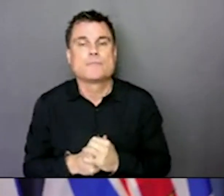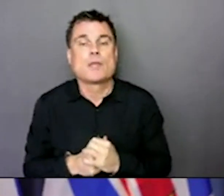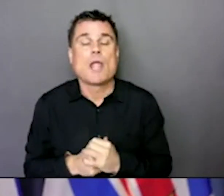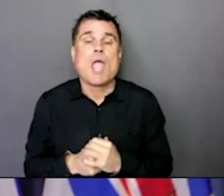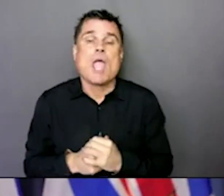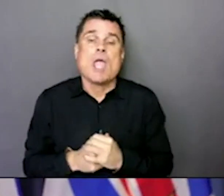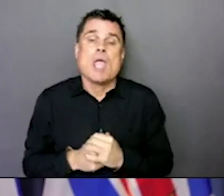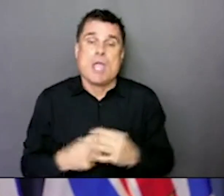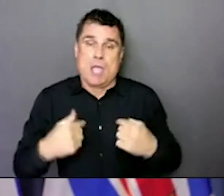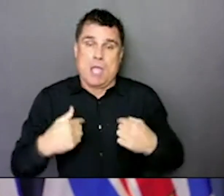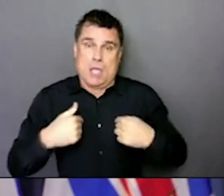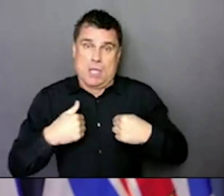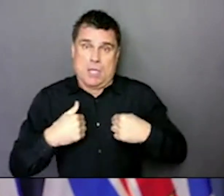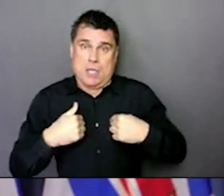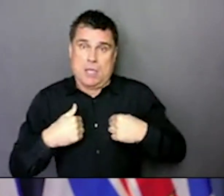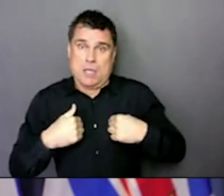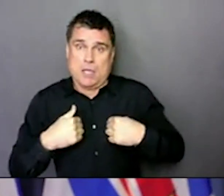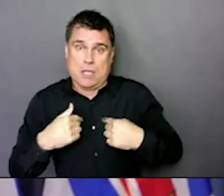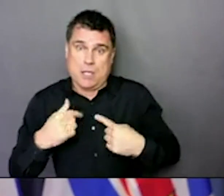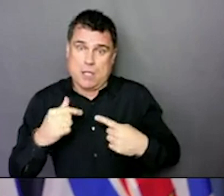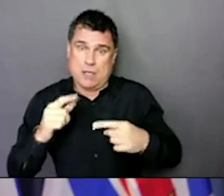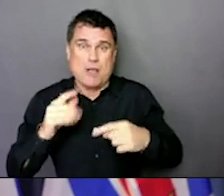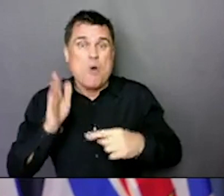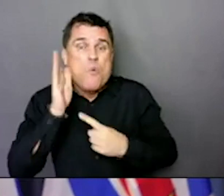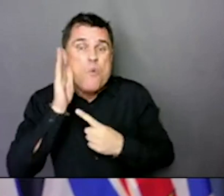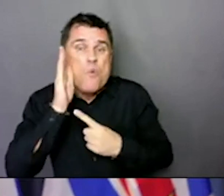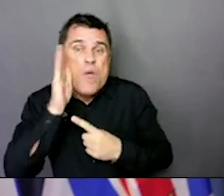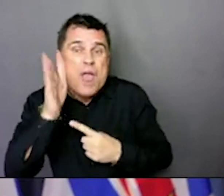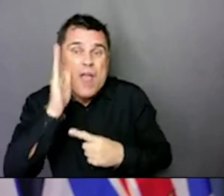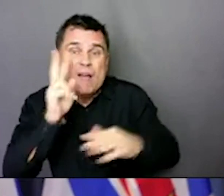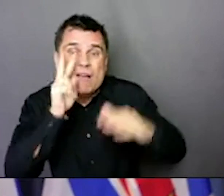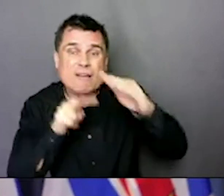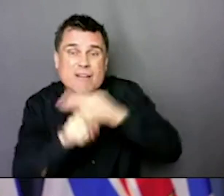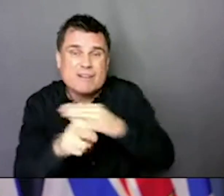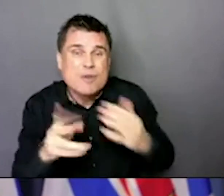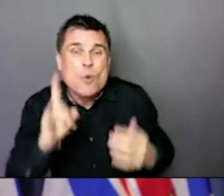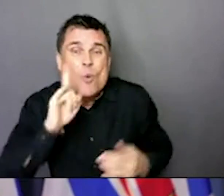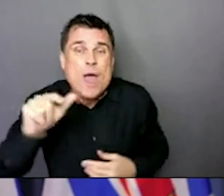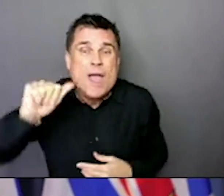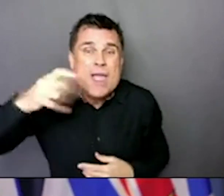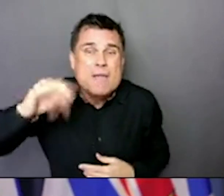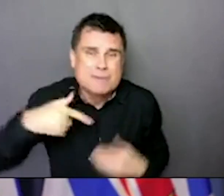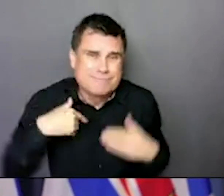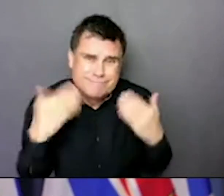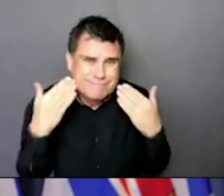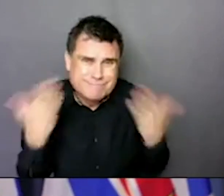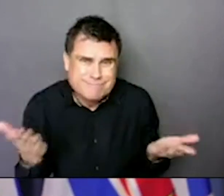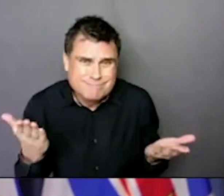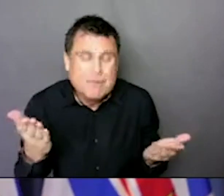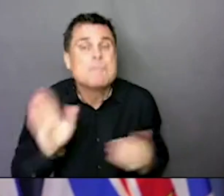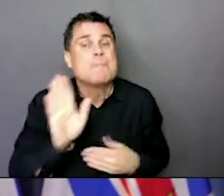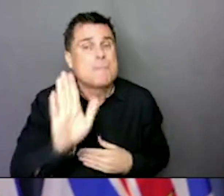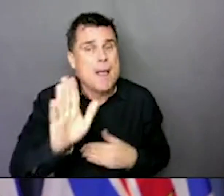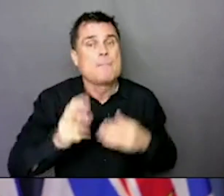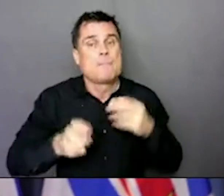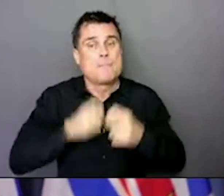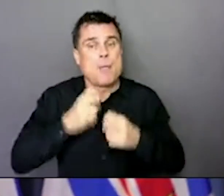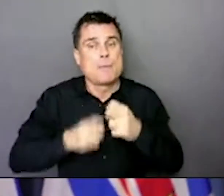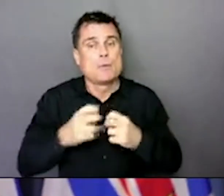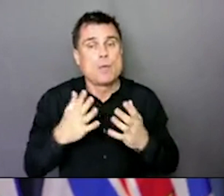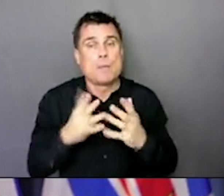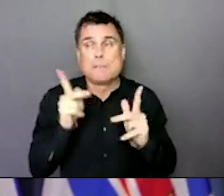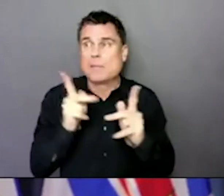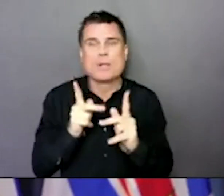say that the examples that have been raised of queue jumping here in British Columbia cause me quite significant